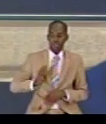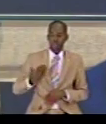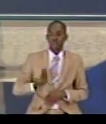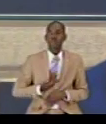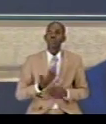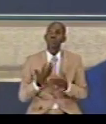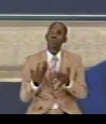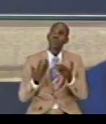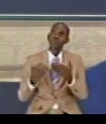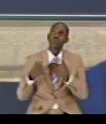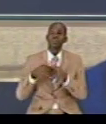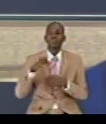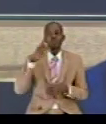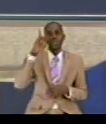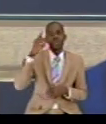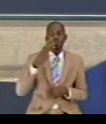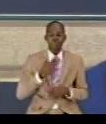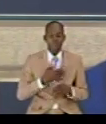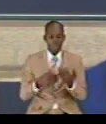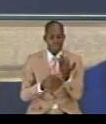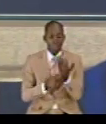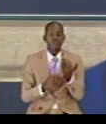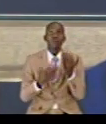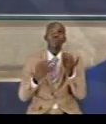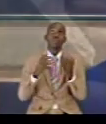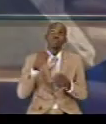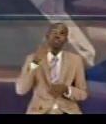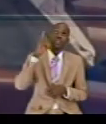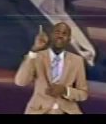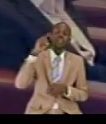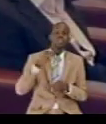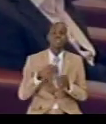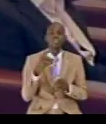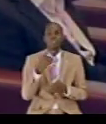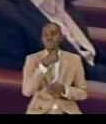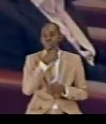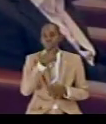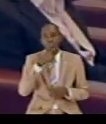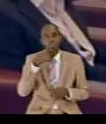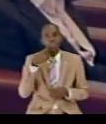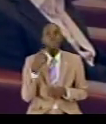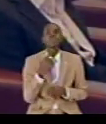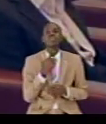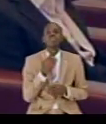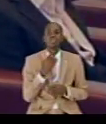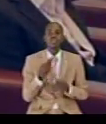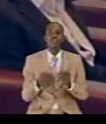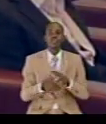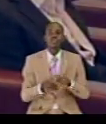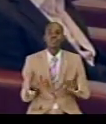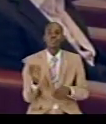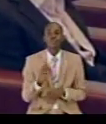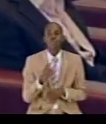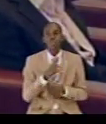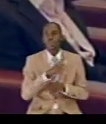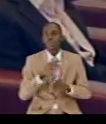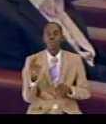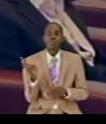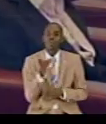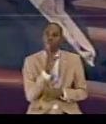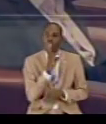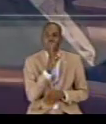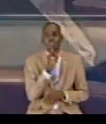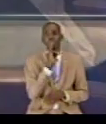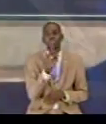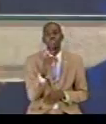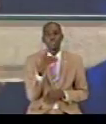My flesh longeth for thee in a dry and thirsty land where no water is. It